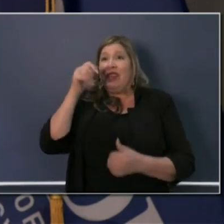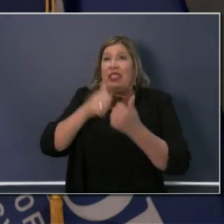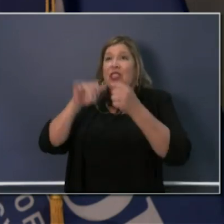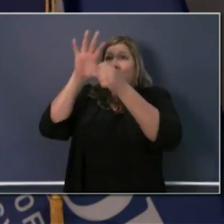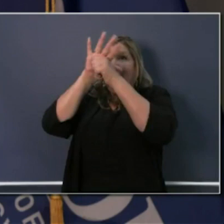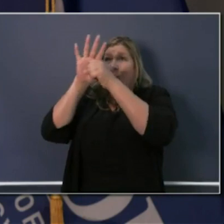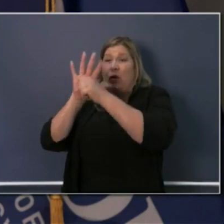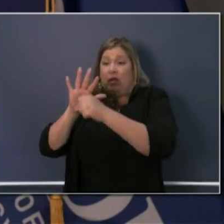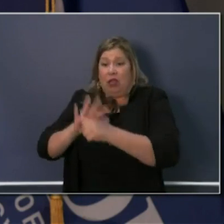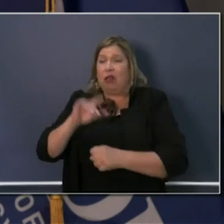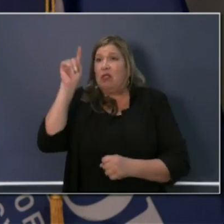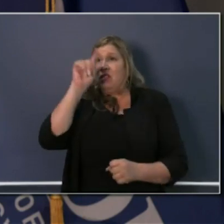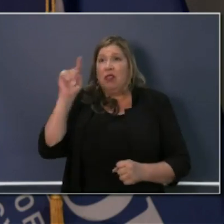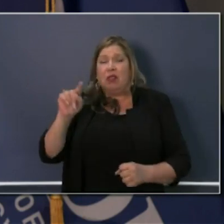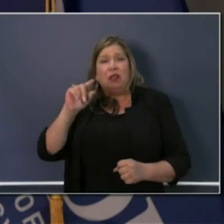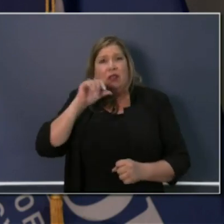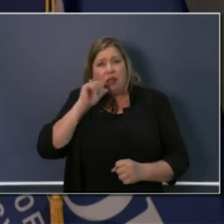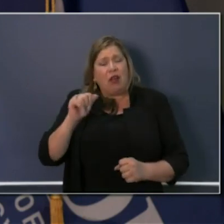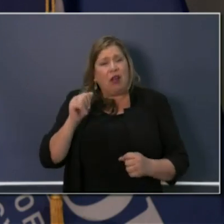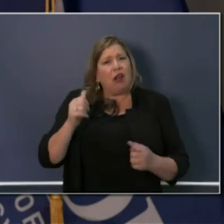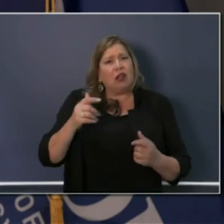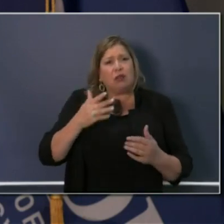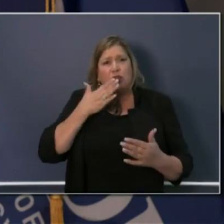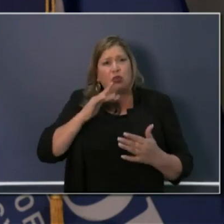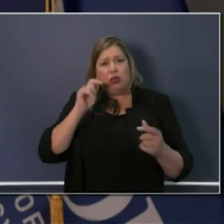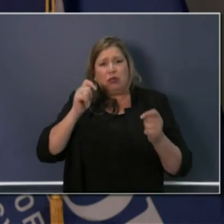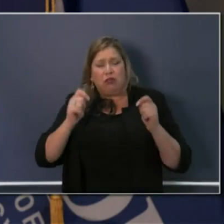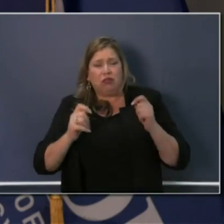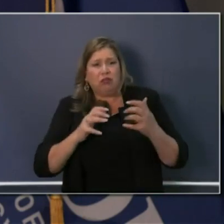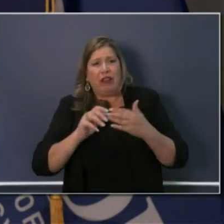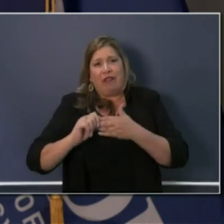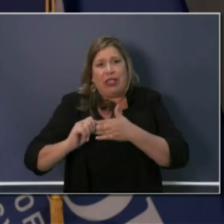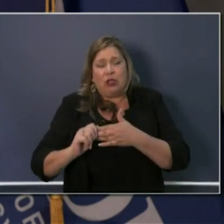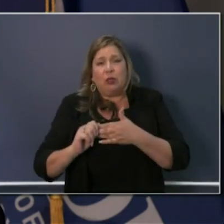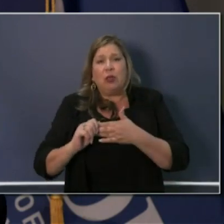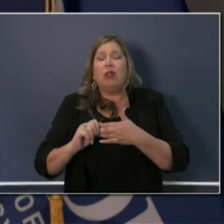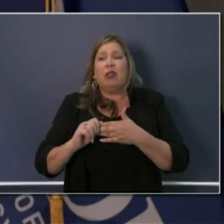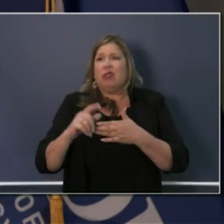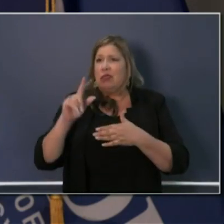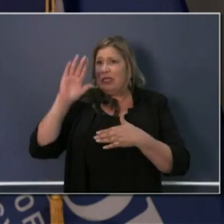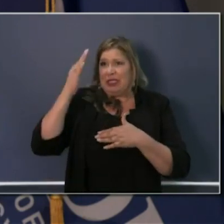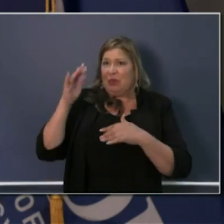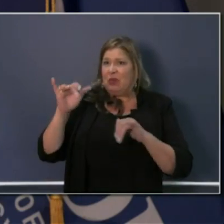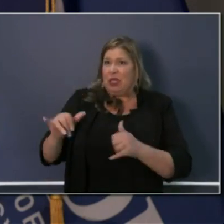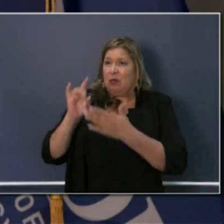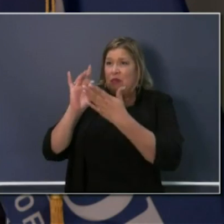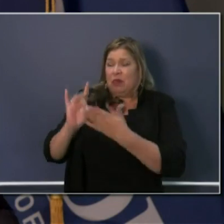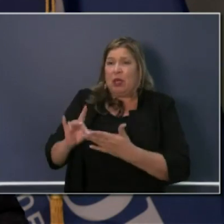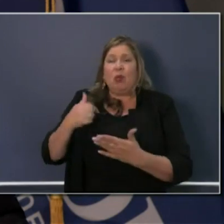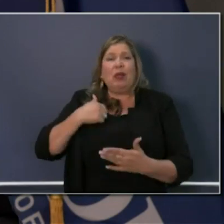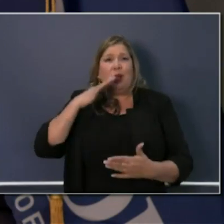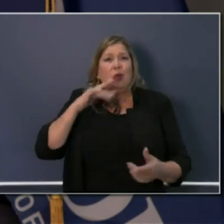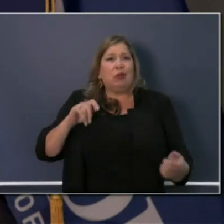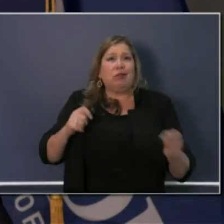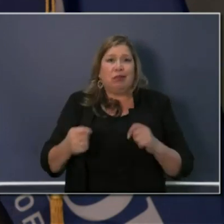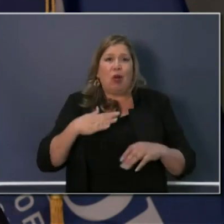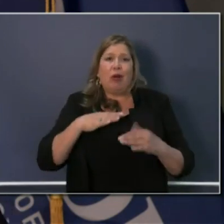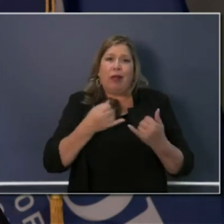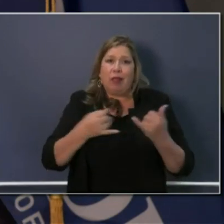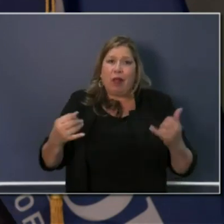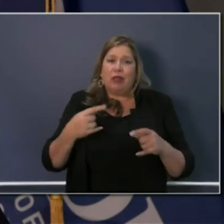can strengthen our provisions, not just strengthen deadlines, but strengthen the provisions as well. So we're monitoring that in real